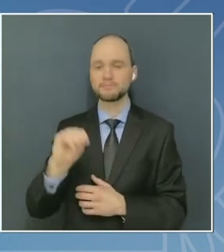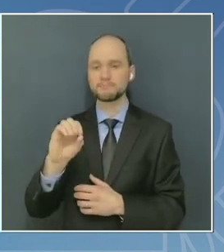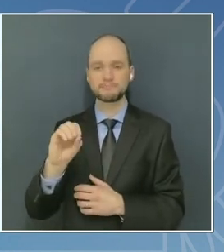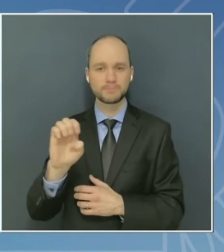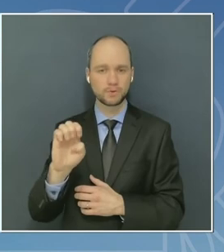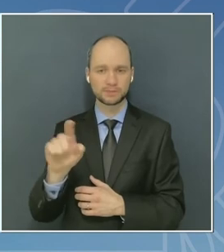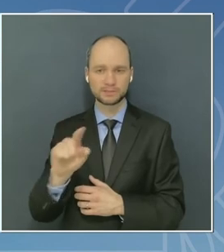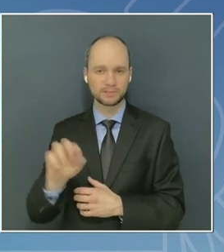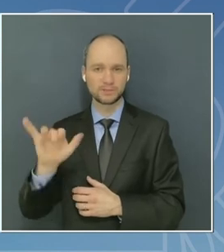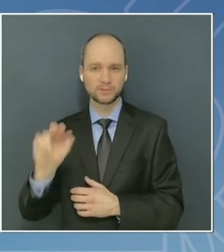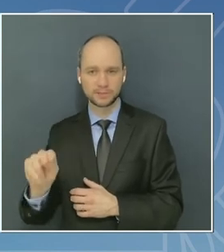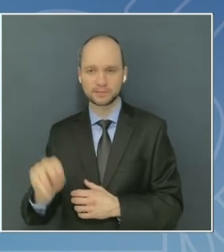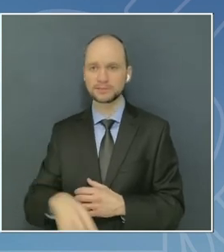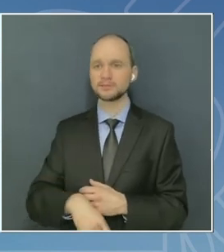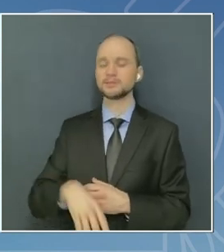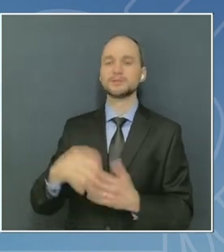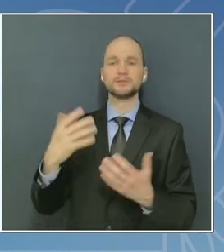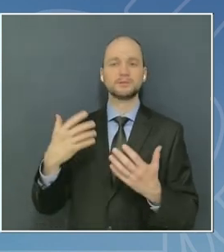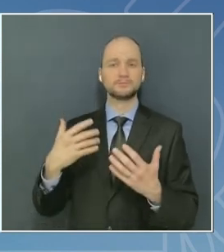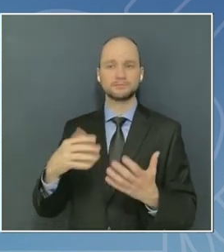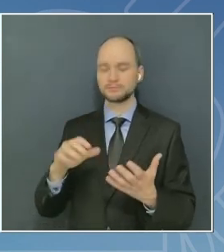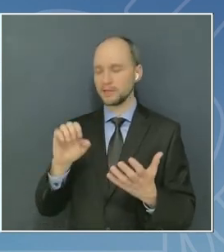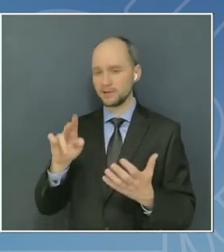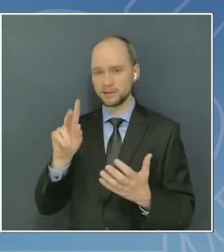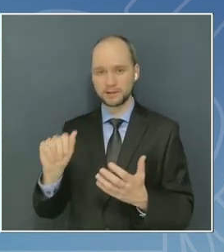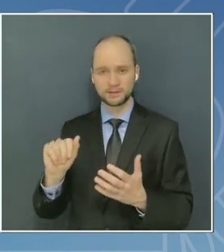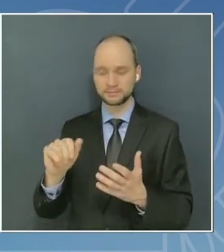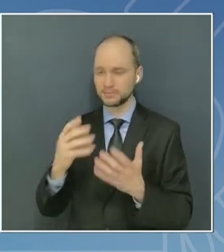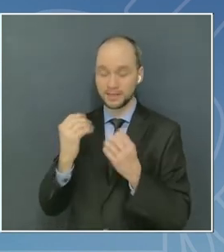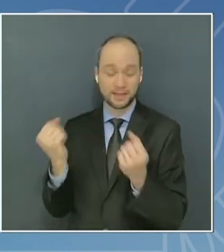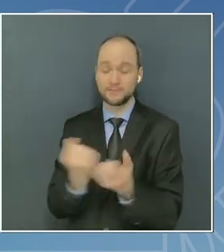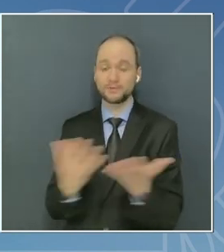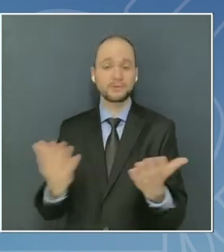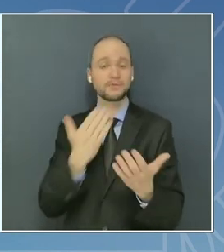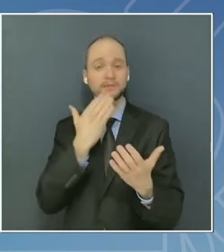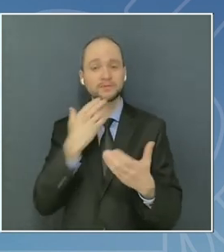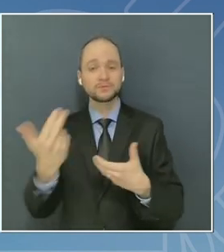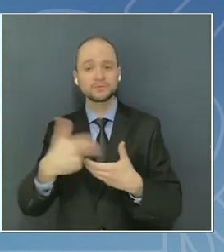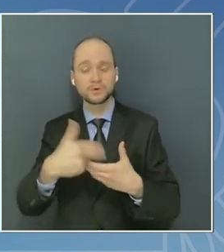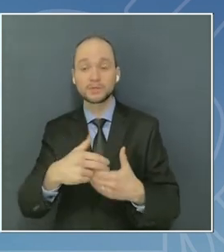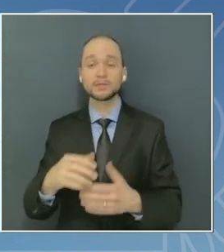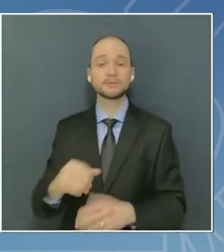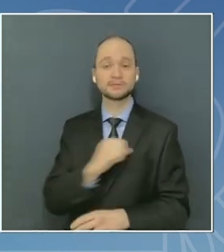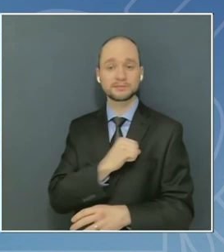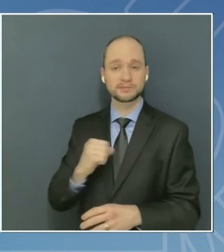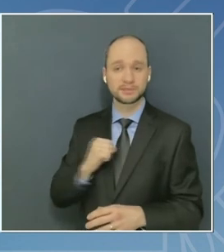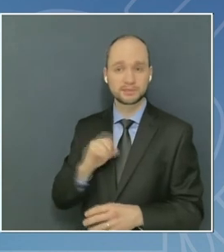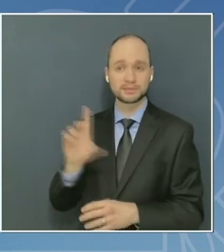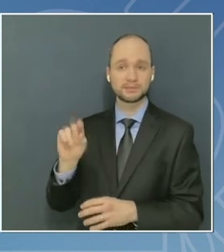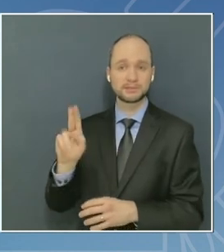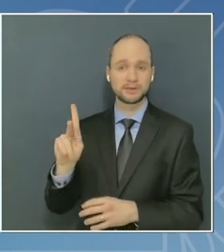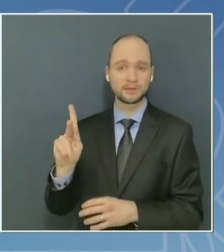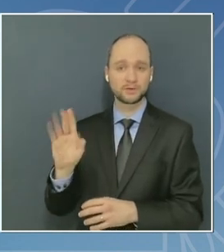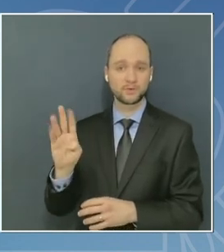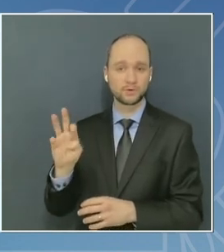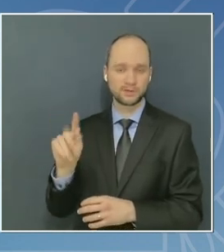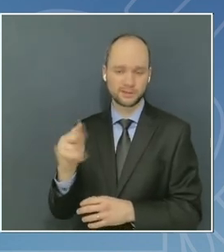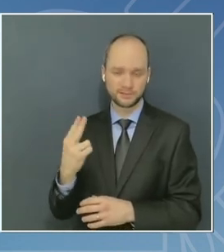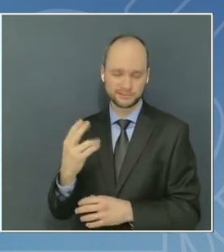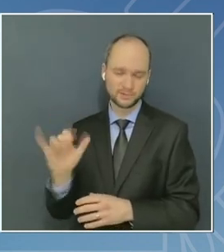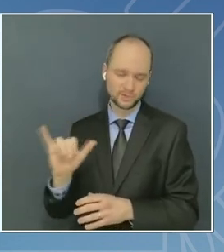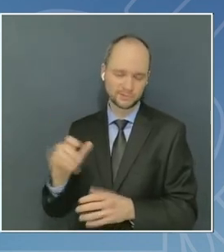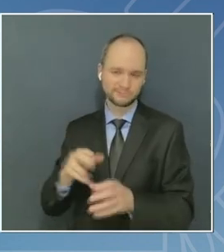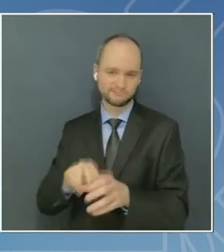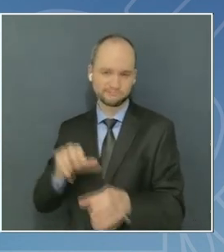and Erica Jung for joining us, Senator Duckworth as well, who had to leave. Such inspirational